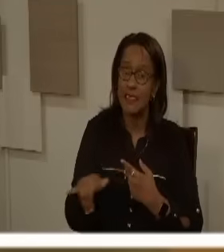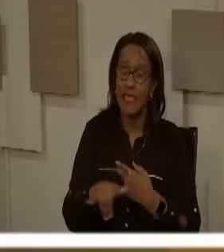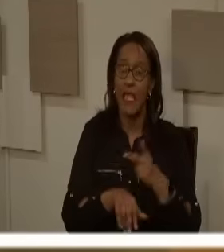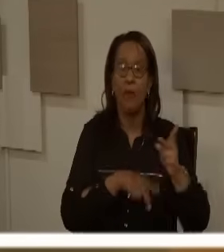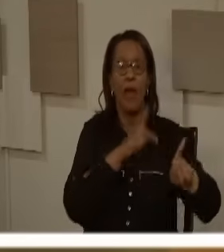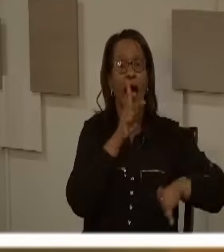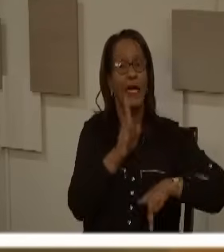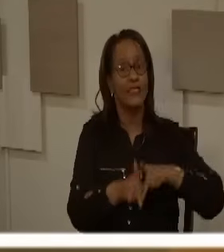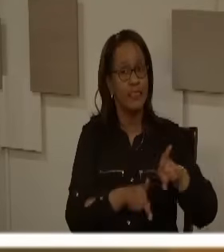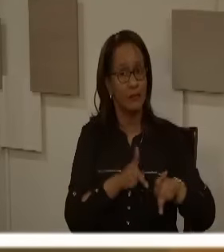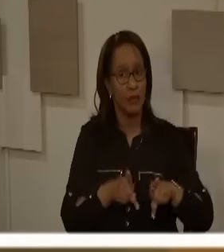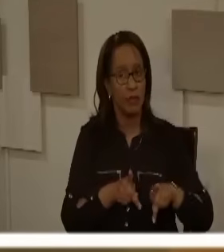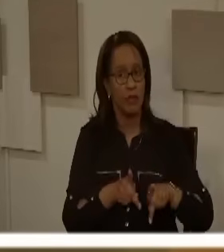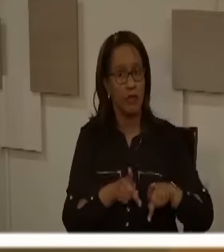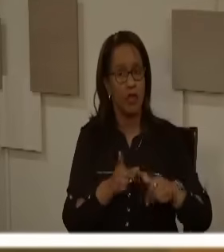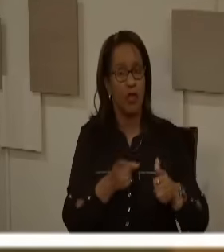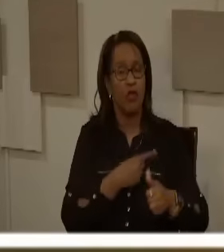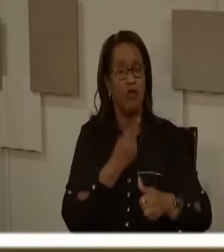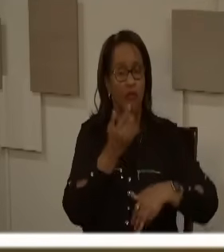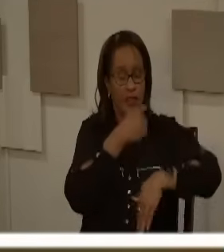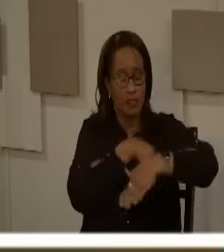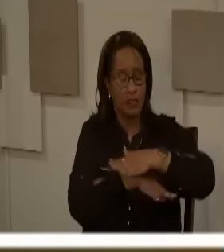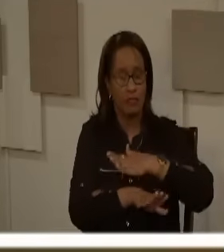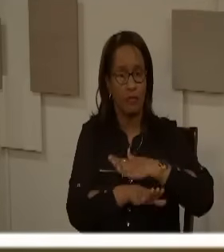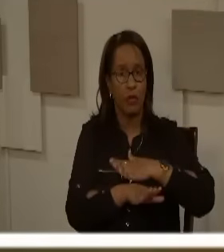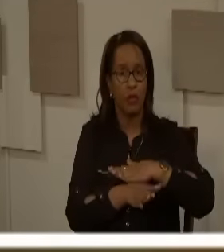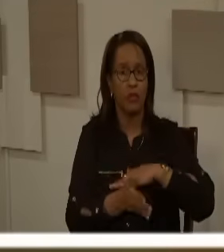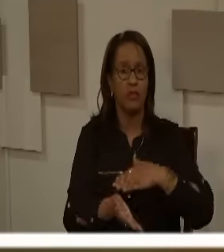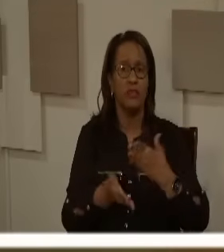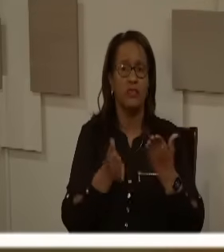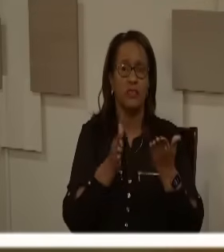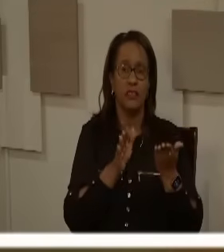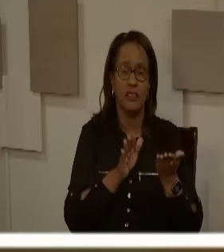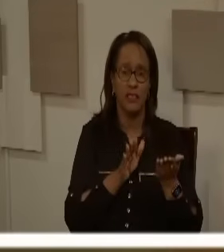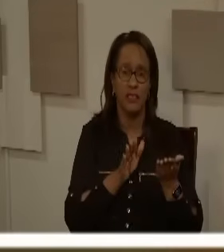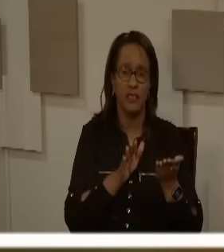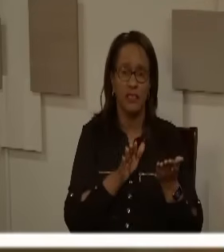Already 200 years before Jesus comes, the cross